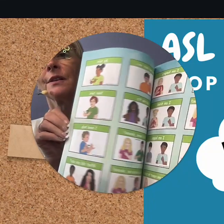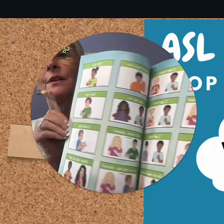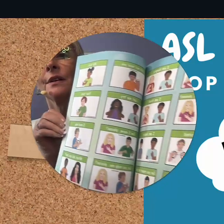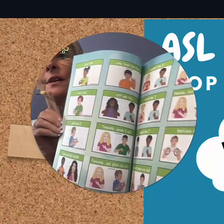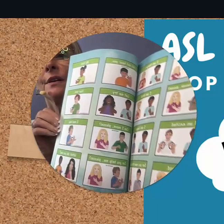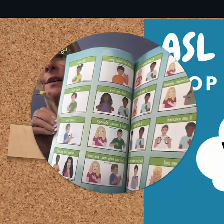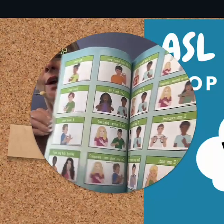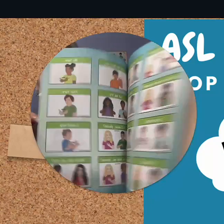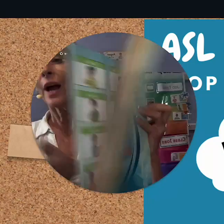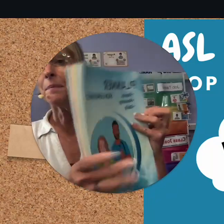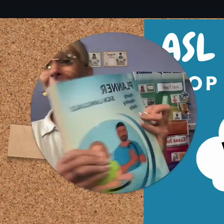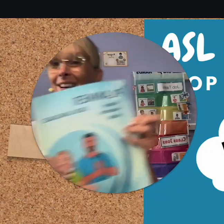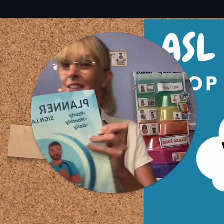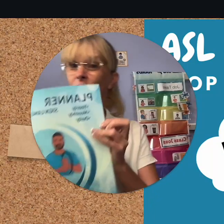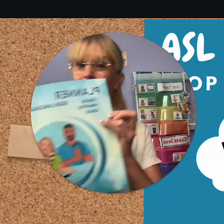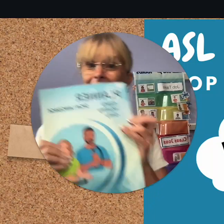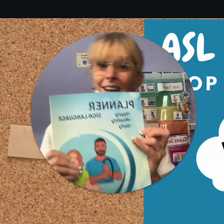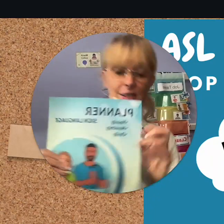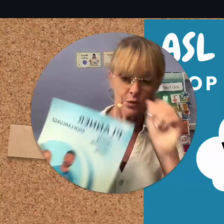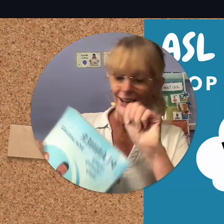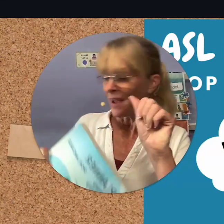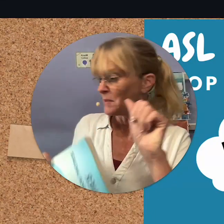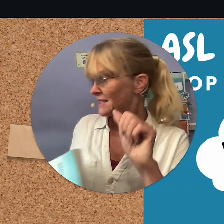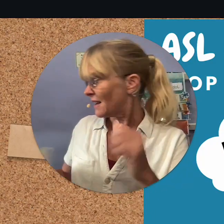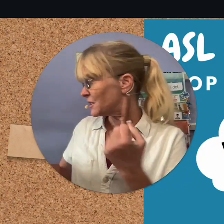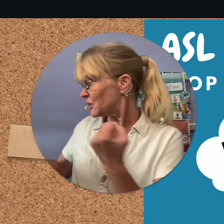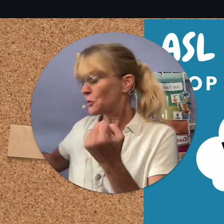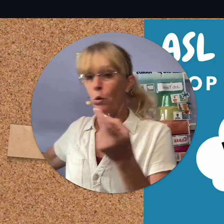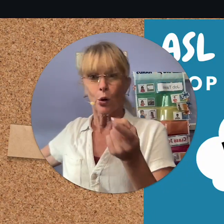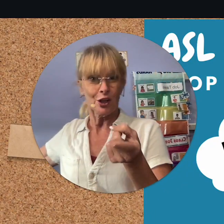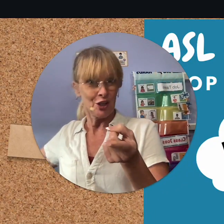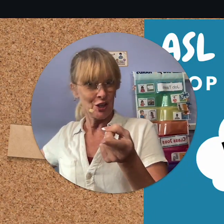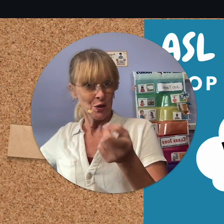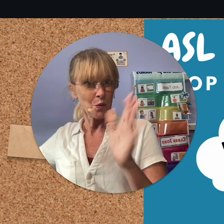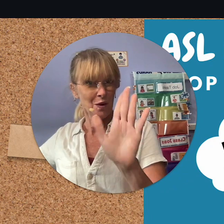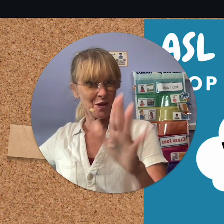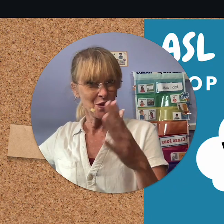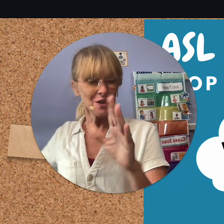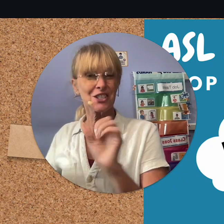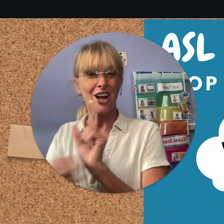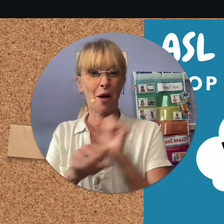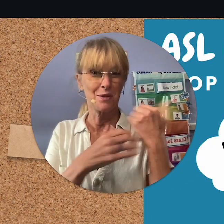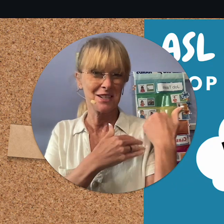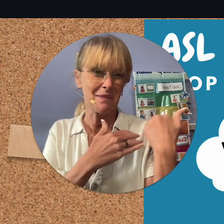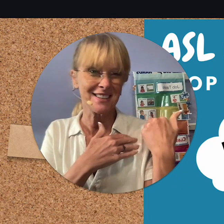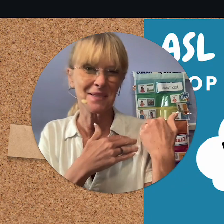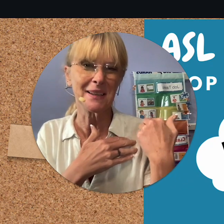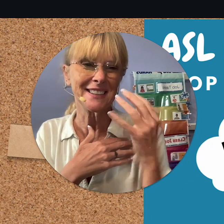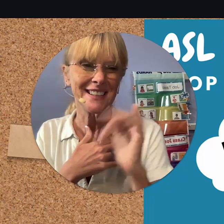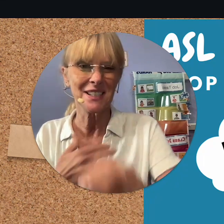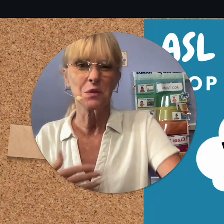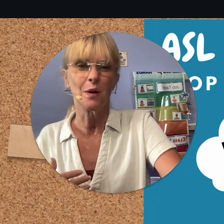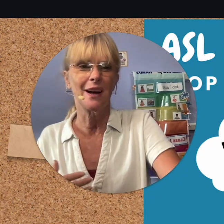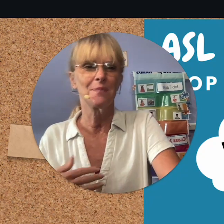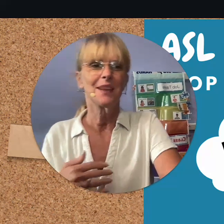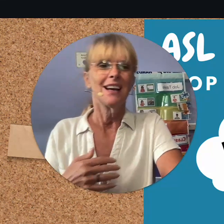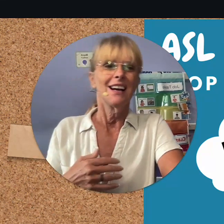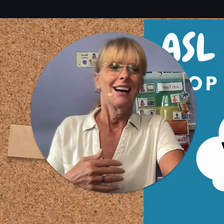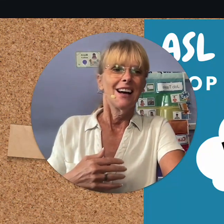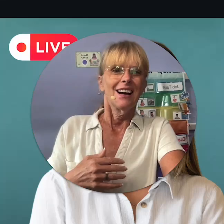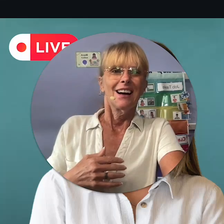nature. Okay, so that is on Amazon to support you with your job responsibilities as